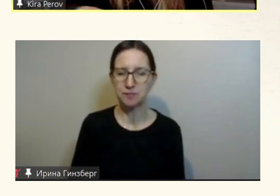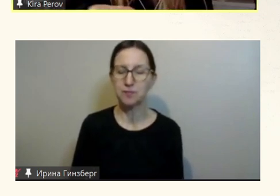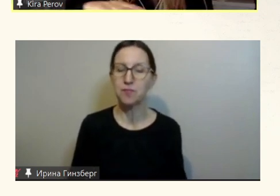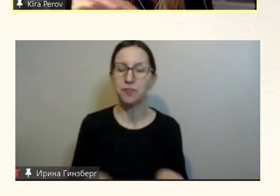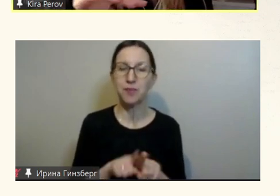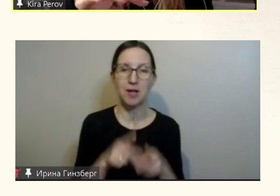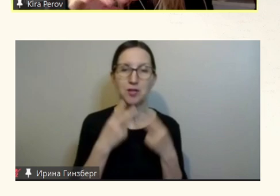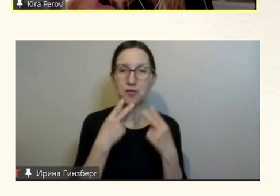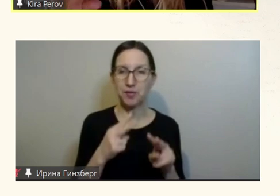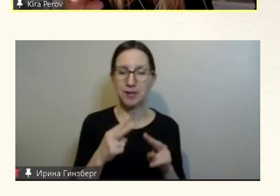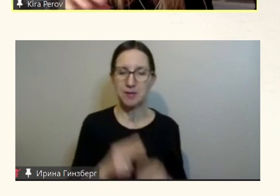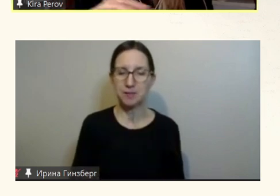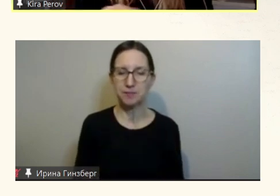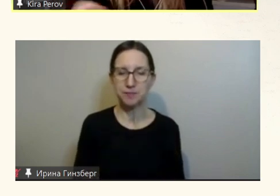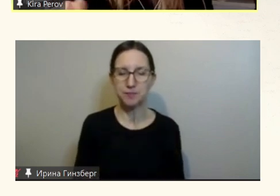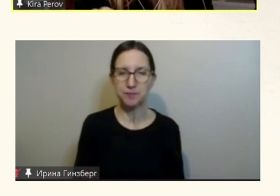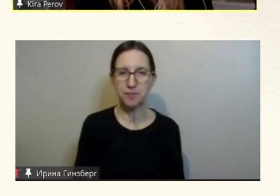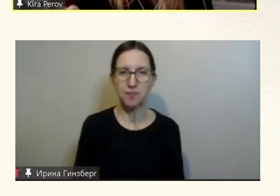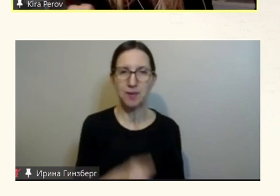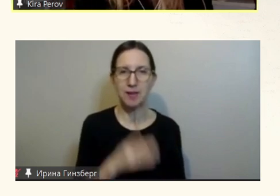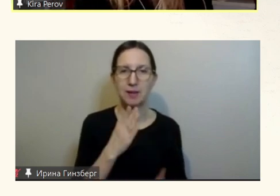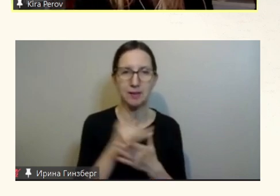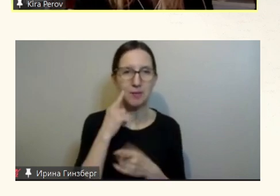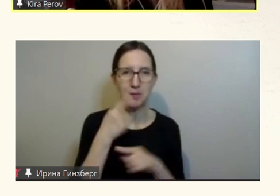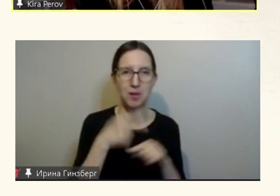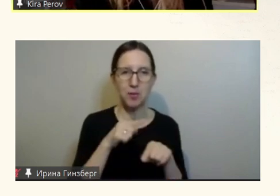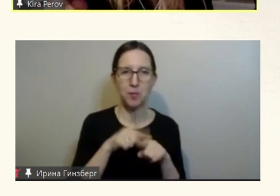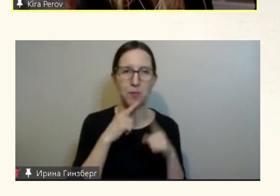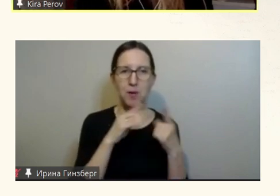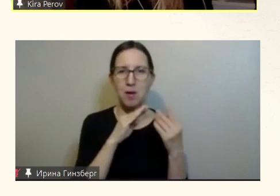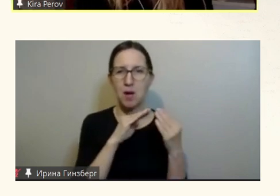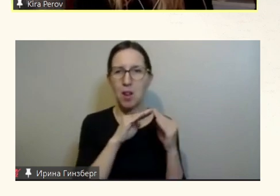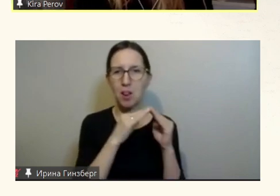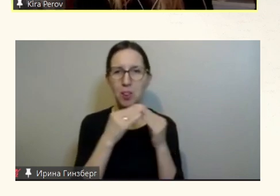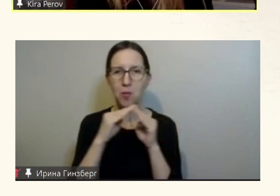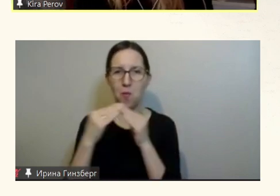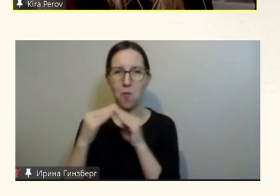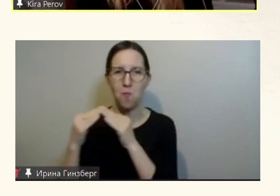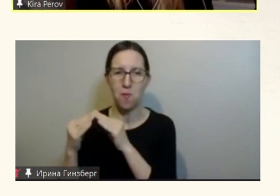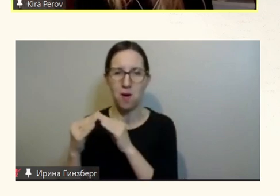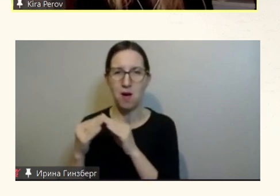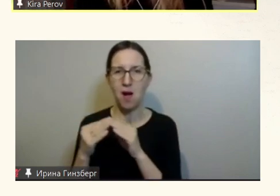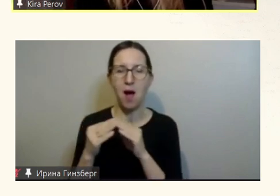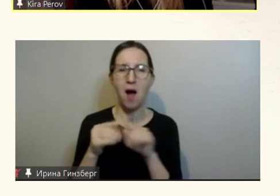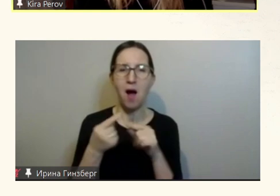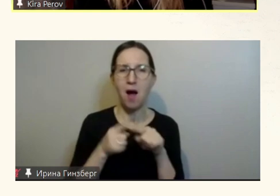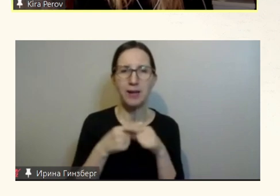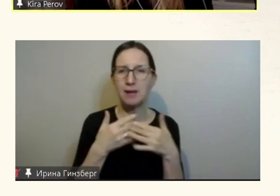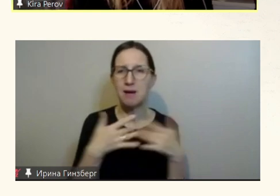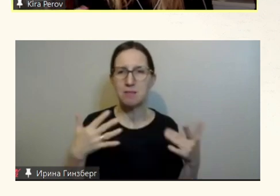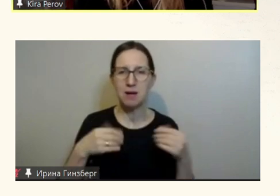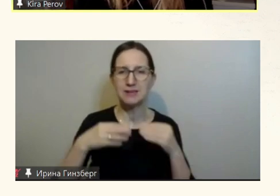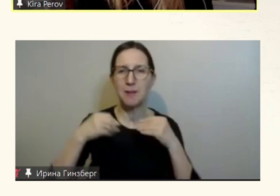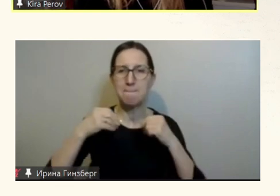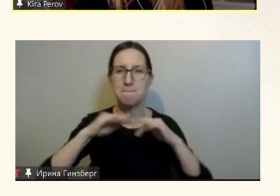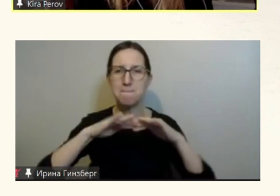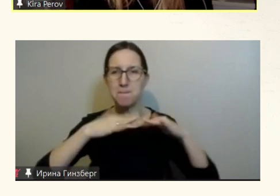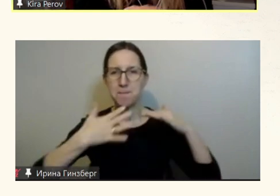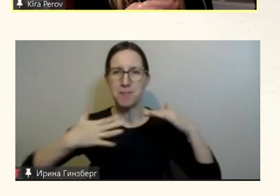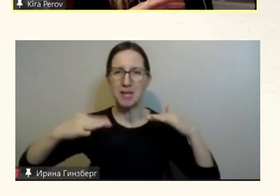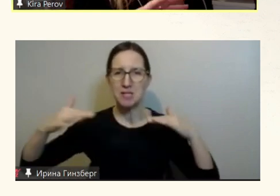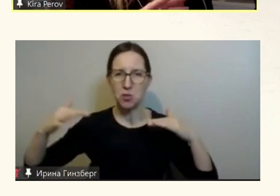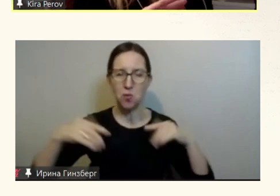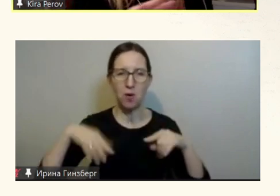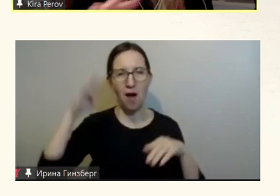different layers of sand and color and whatever. And you really can't tell what it is,